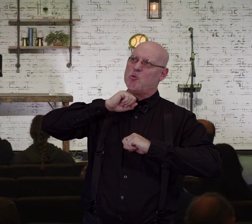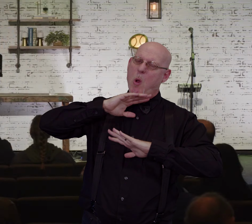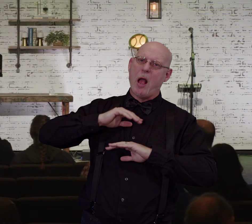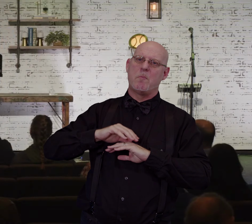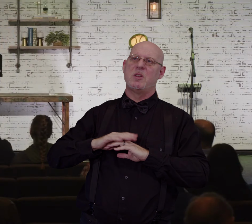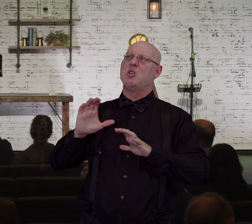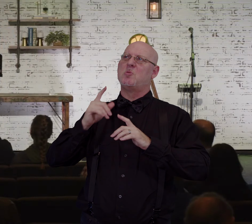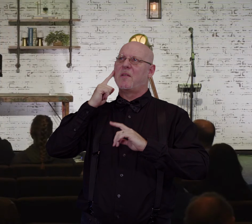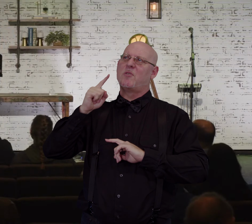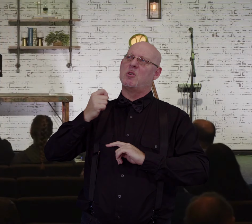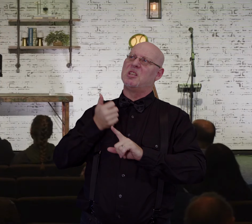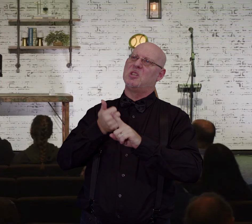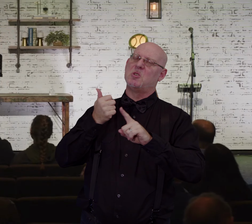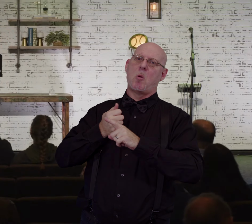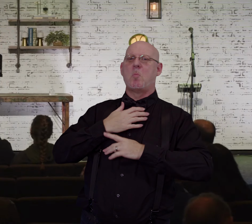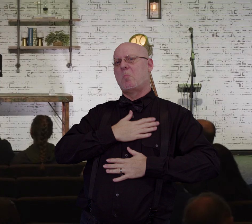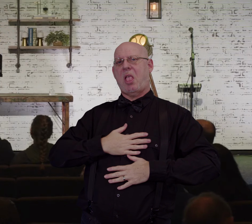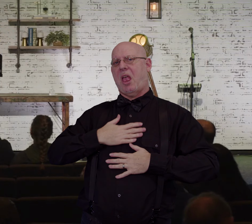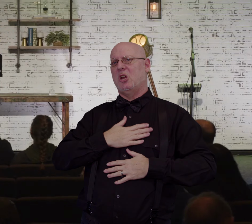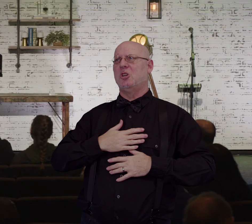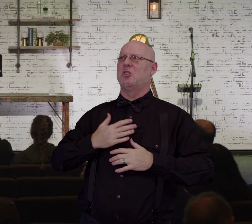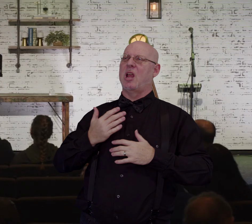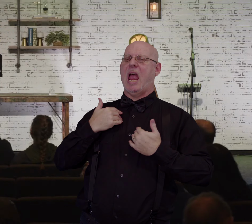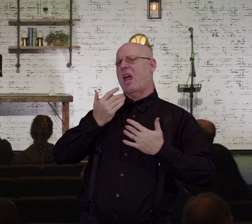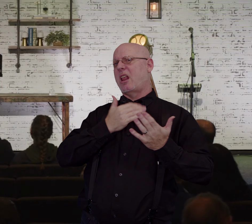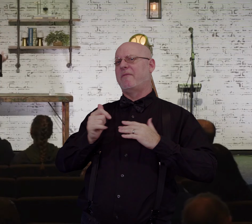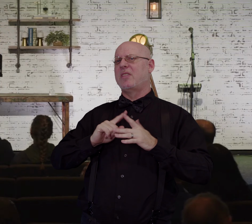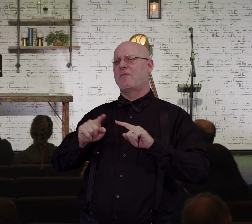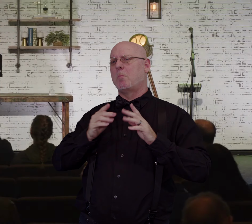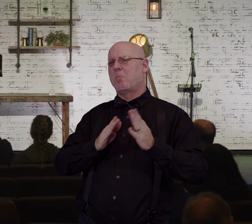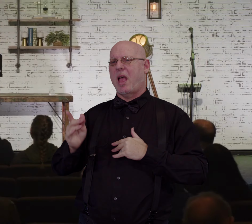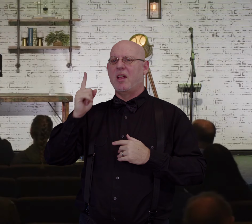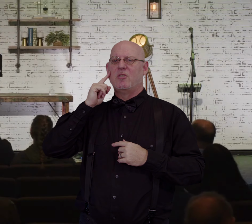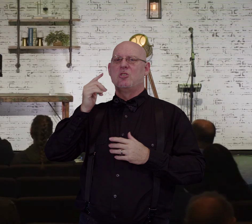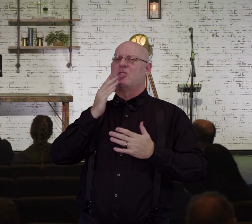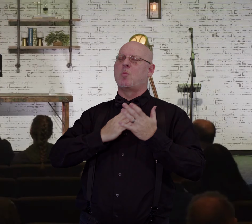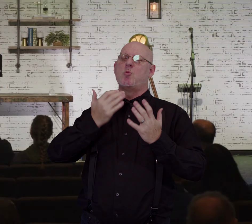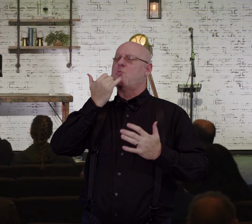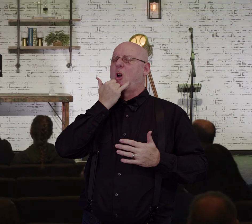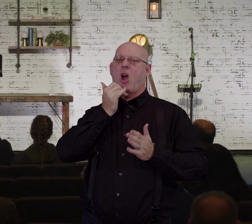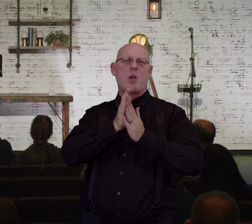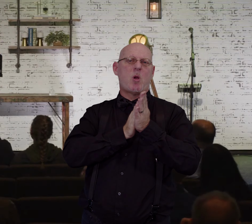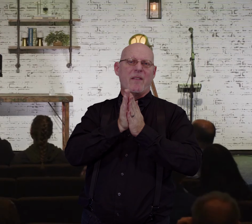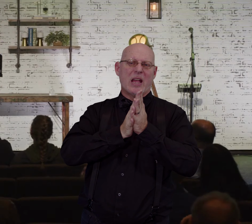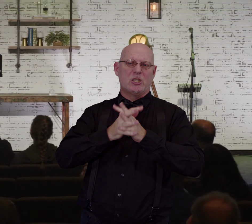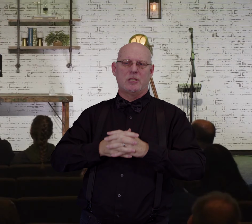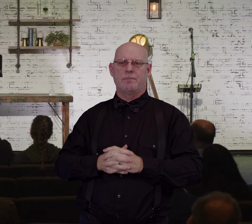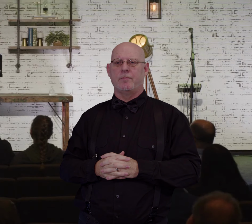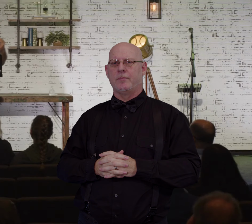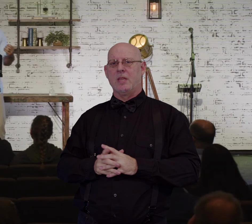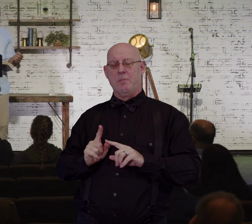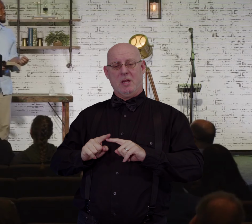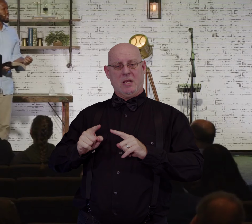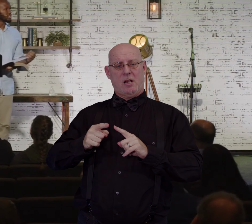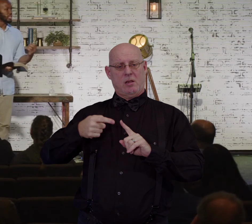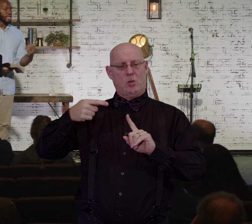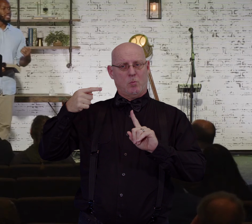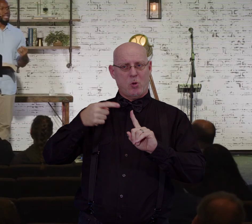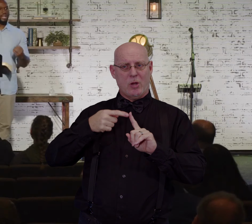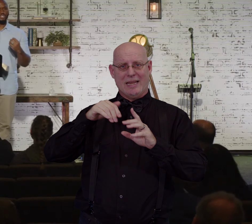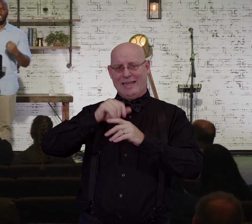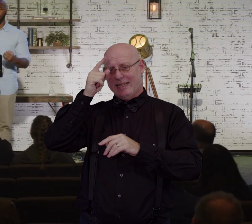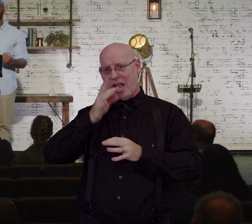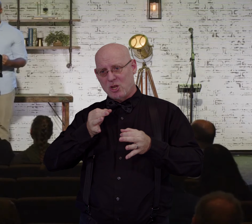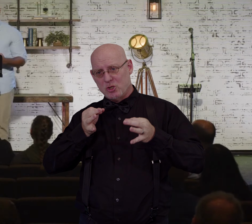corrupt, that he's doing it for some ulterior motive, he's doing it for some wrong motivation. But the thing about it is